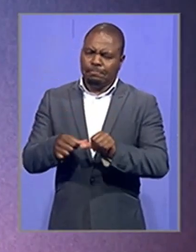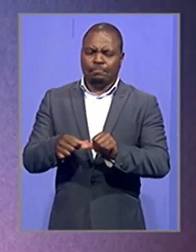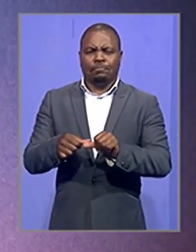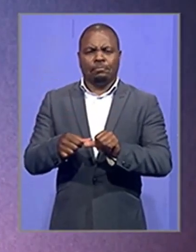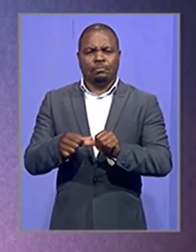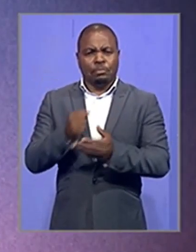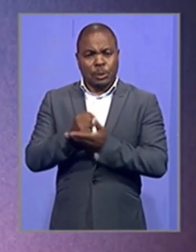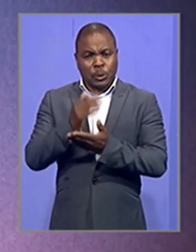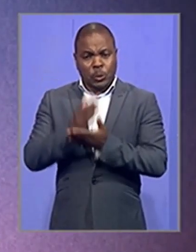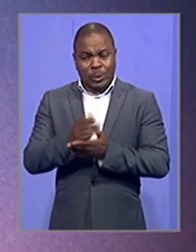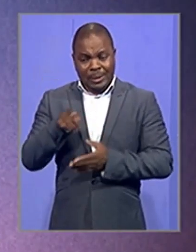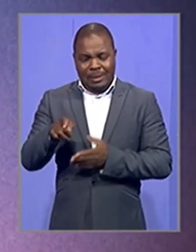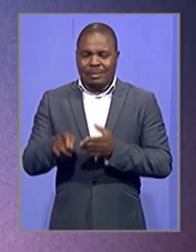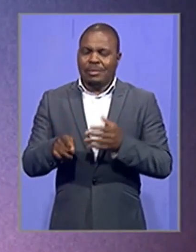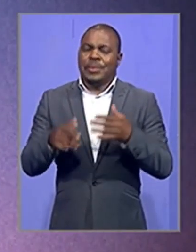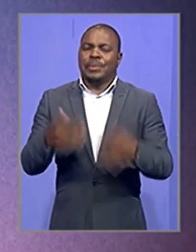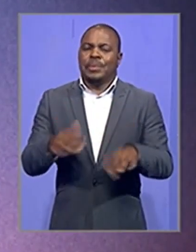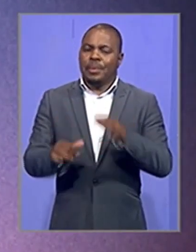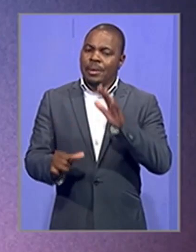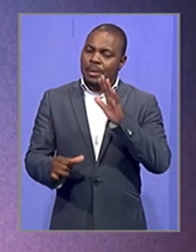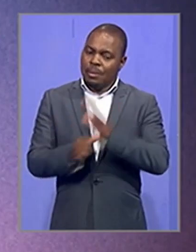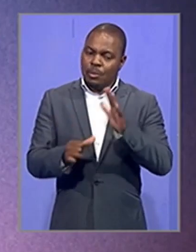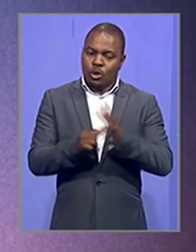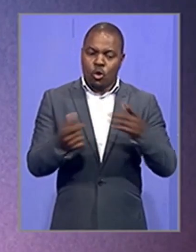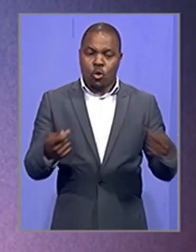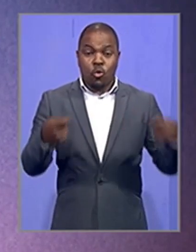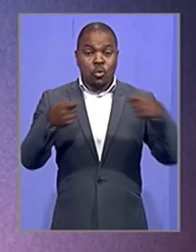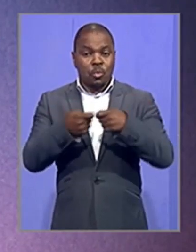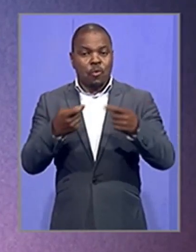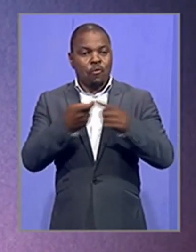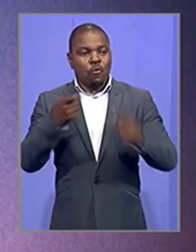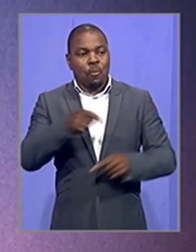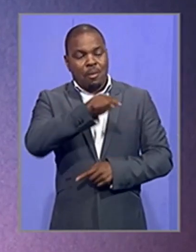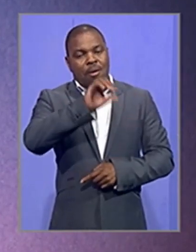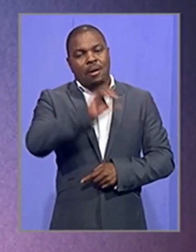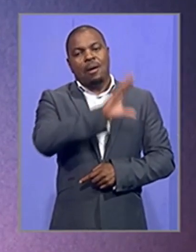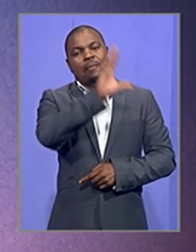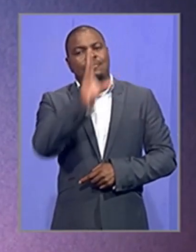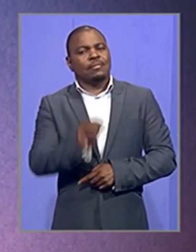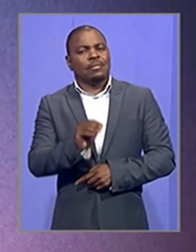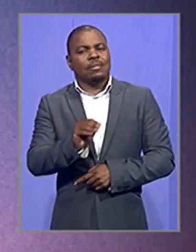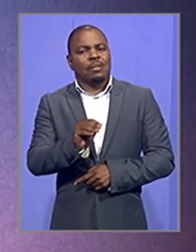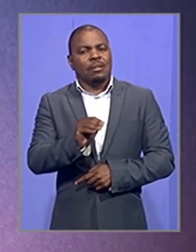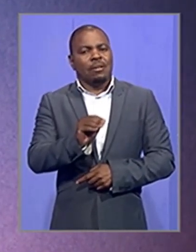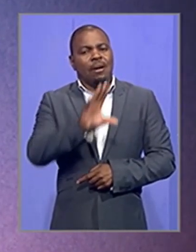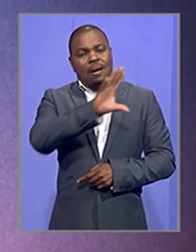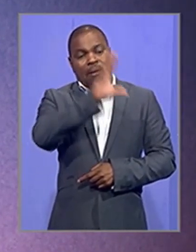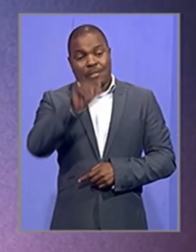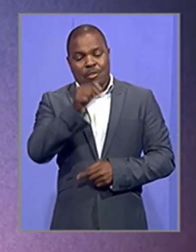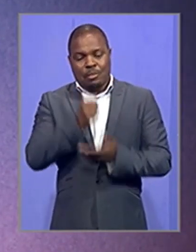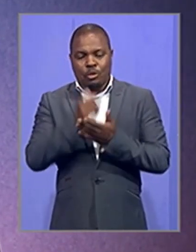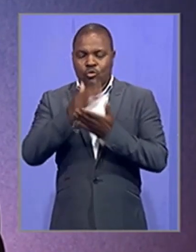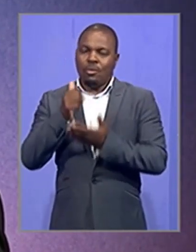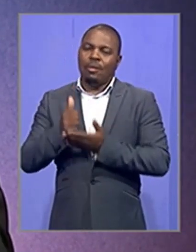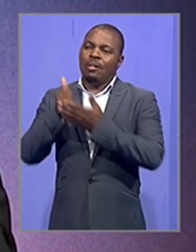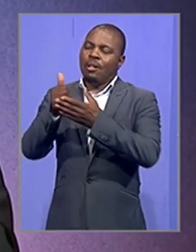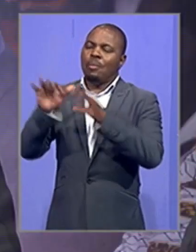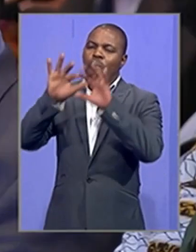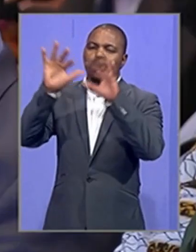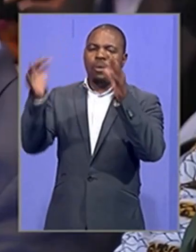crucial contributions Africa has to make in enriching global